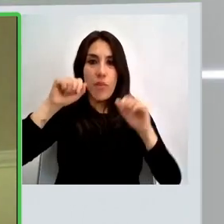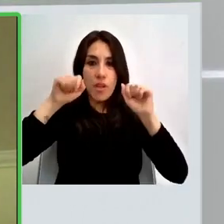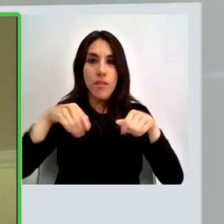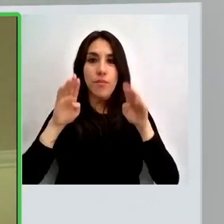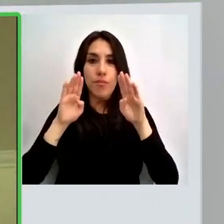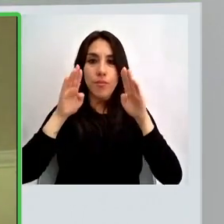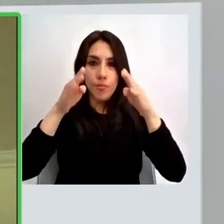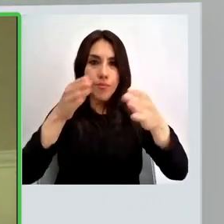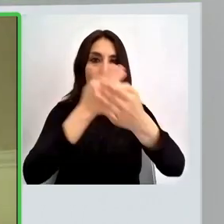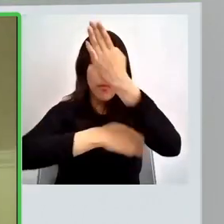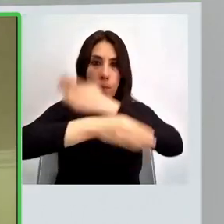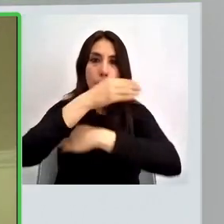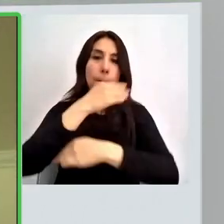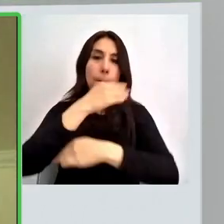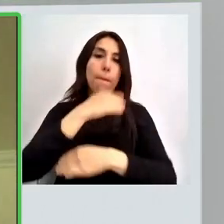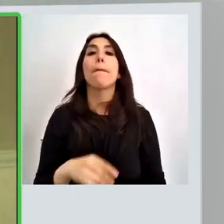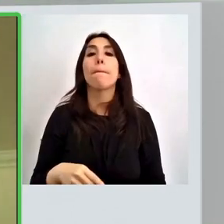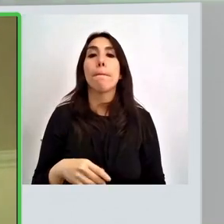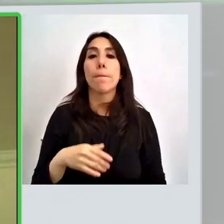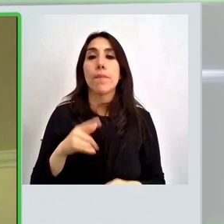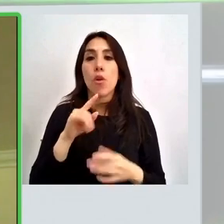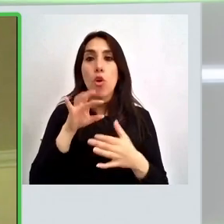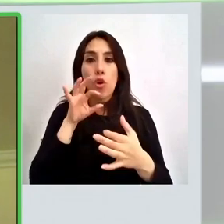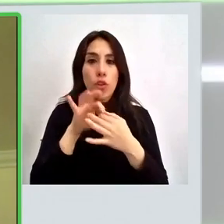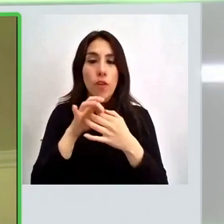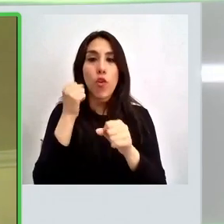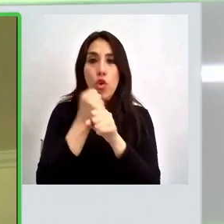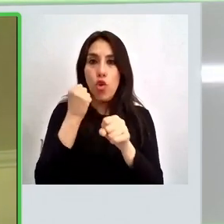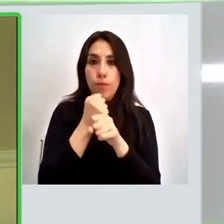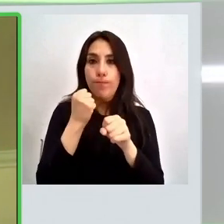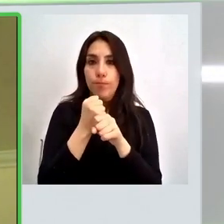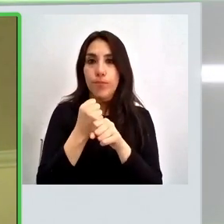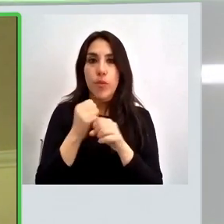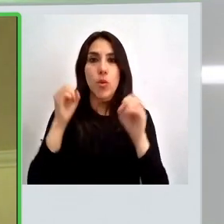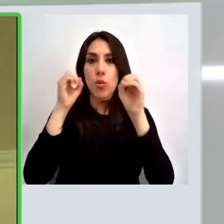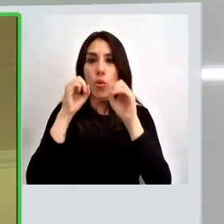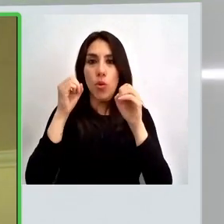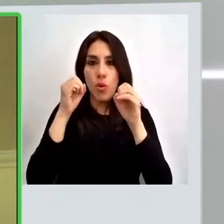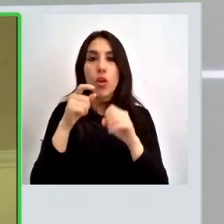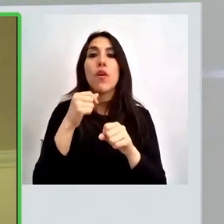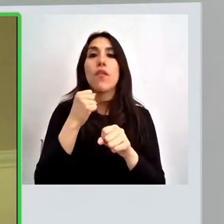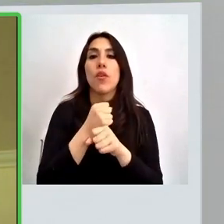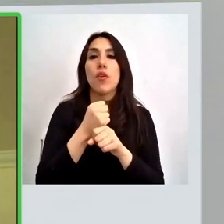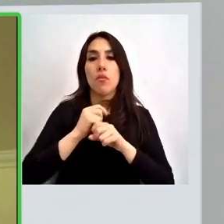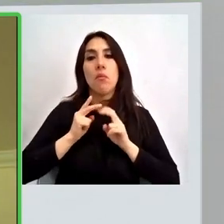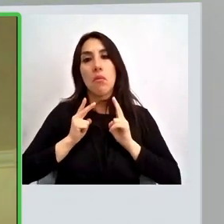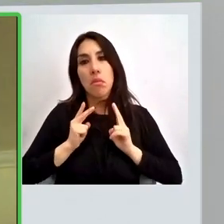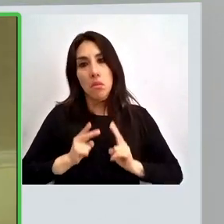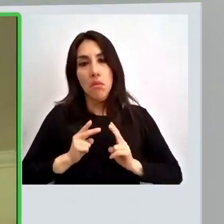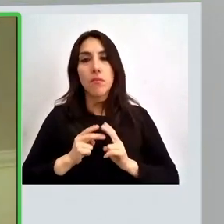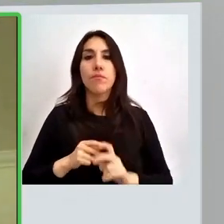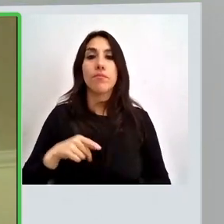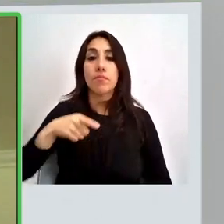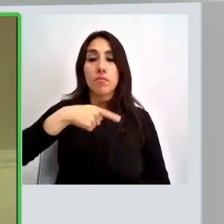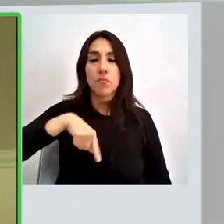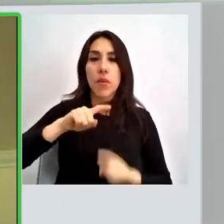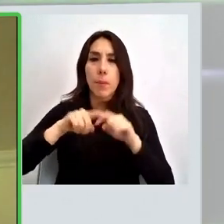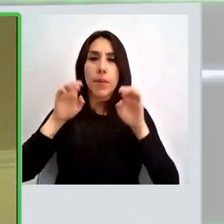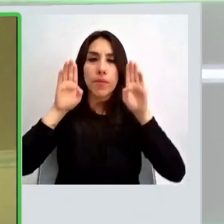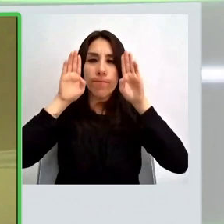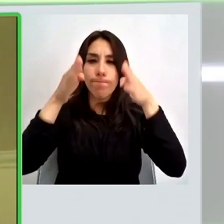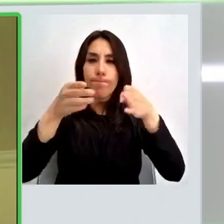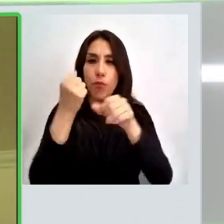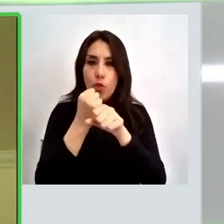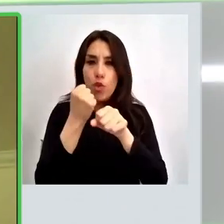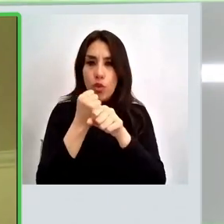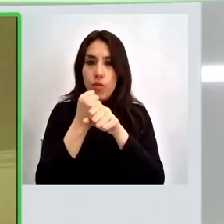things, but mostly employment. And so what we wanted to do was to bring together